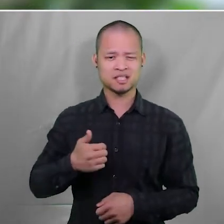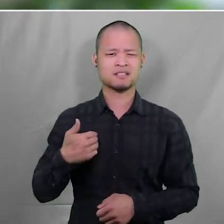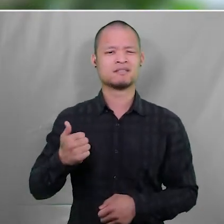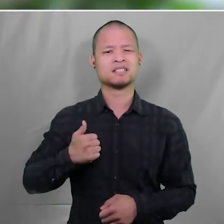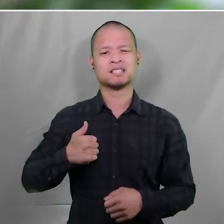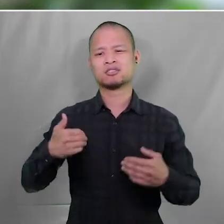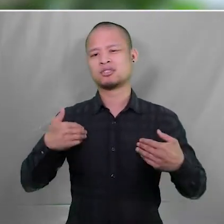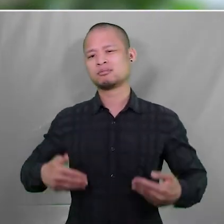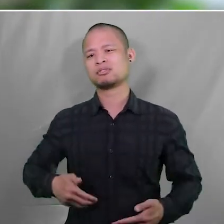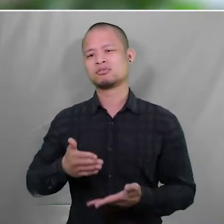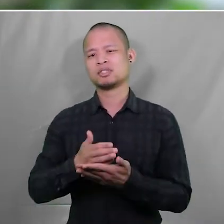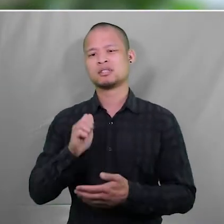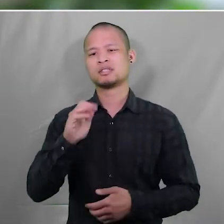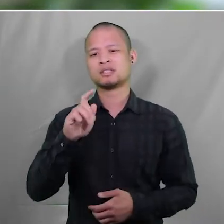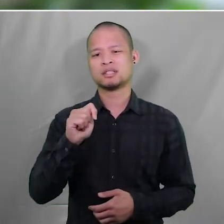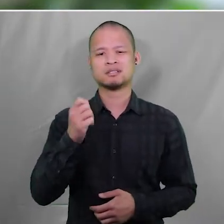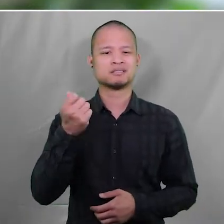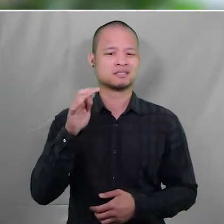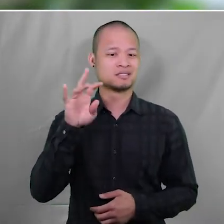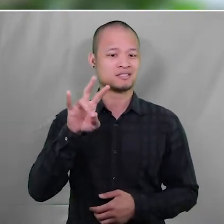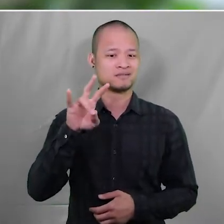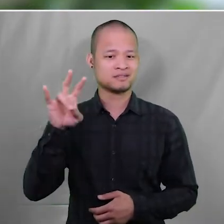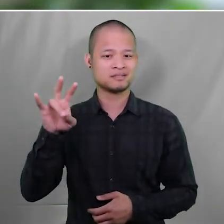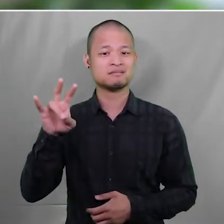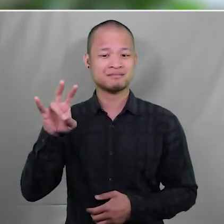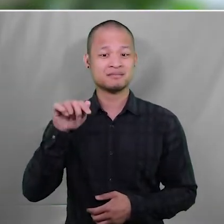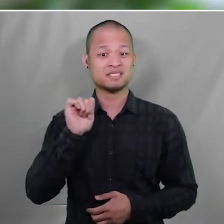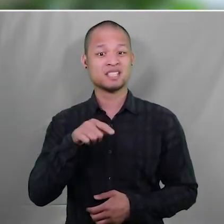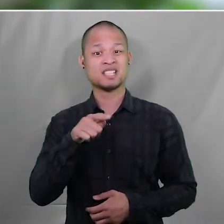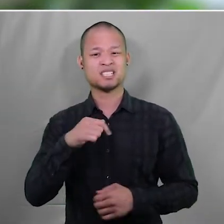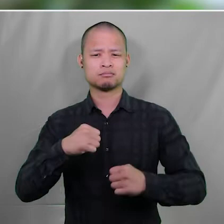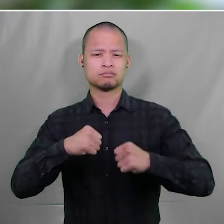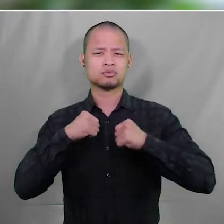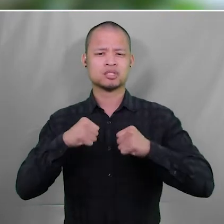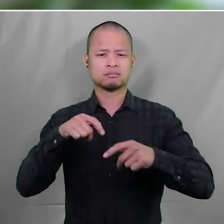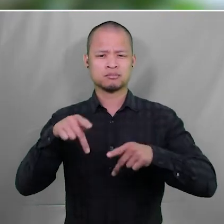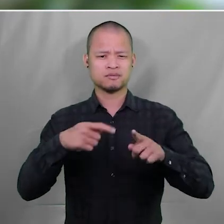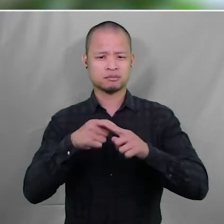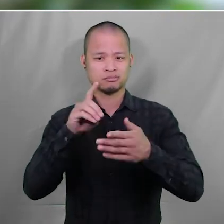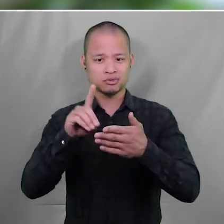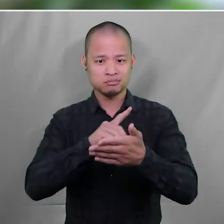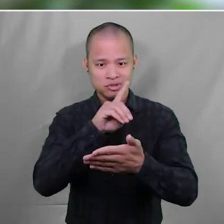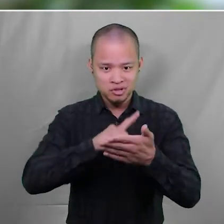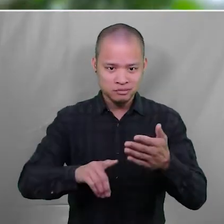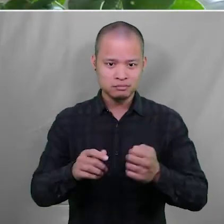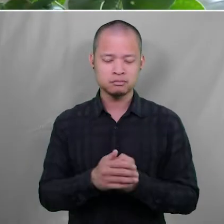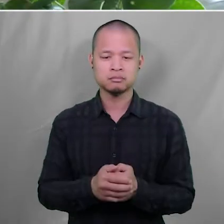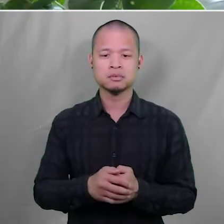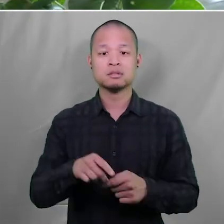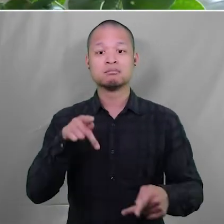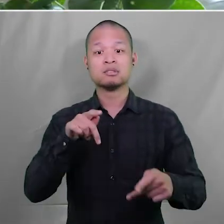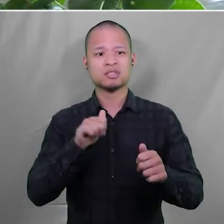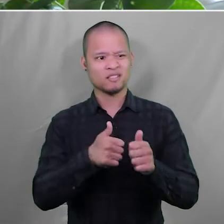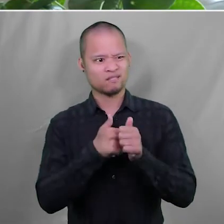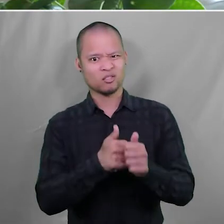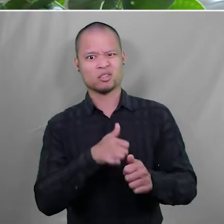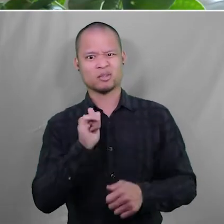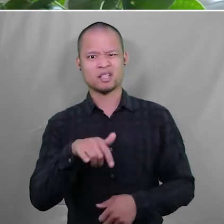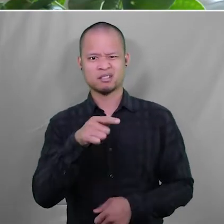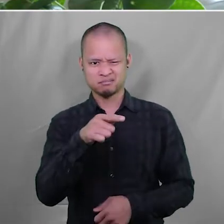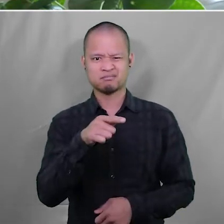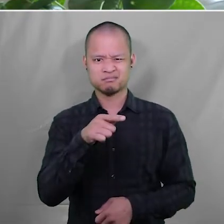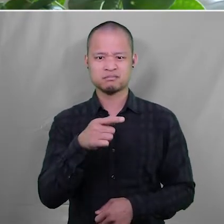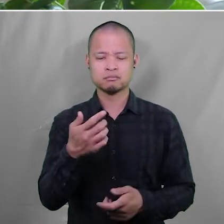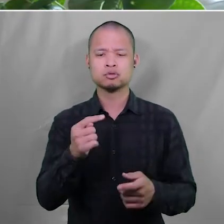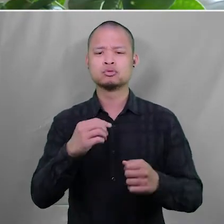Rights Act of 1977, and this protects people in Canada from discrimination. People can turn to the Canadian Human Rights